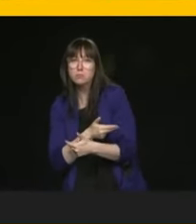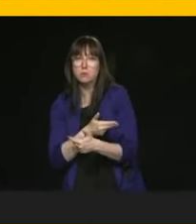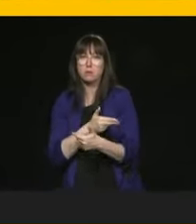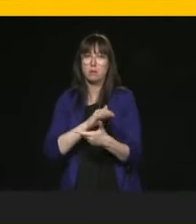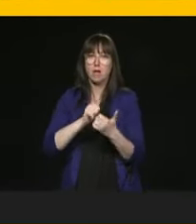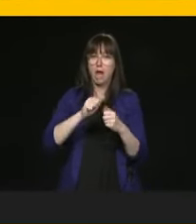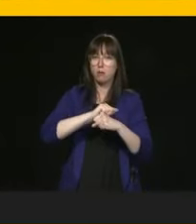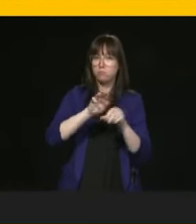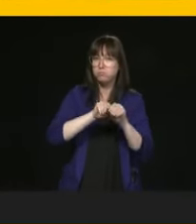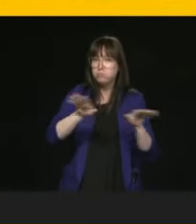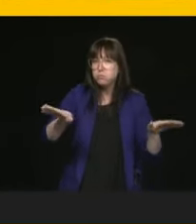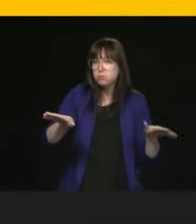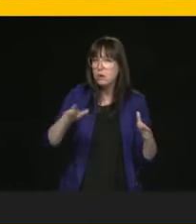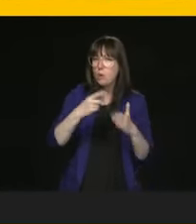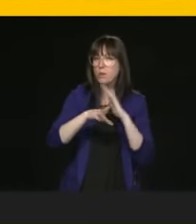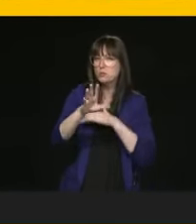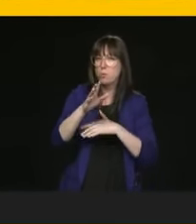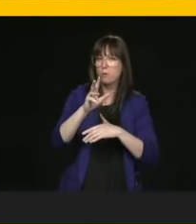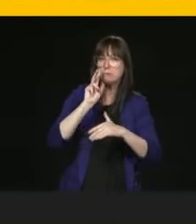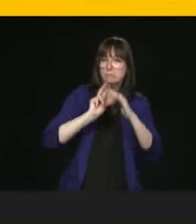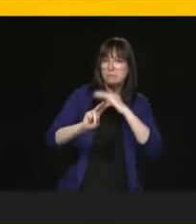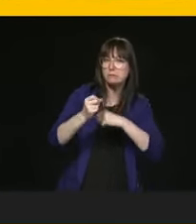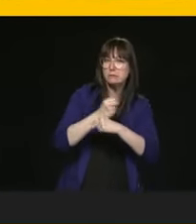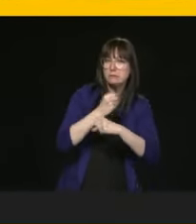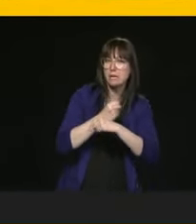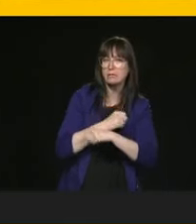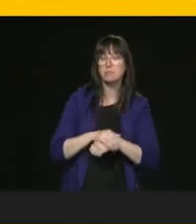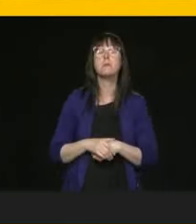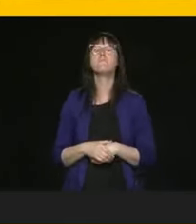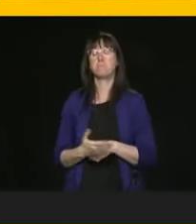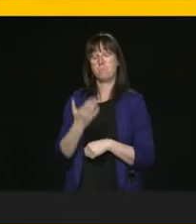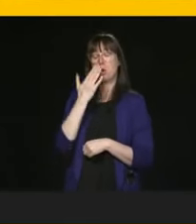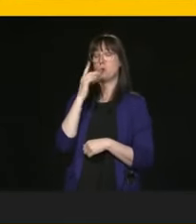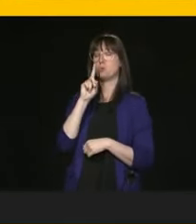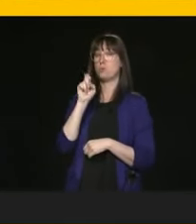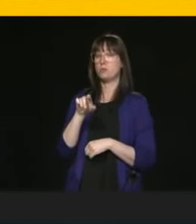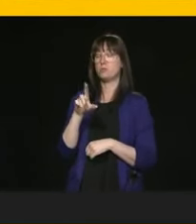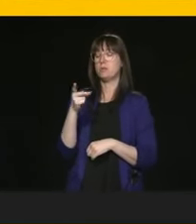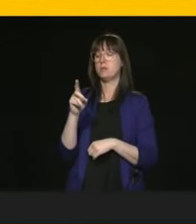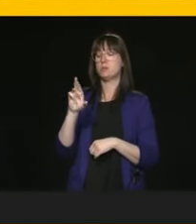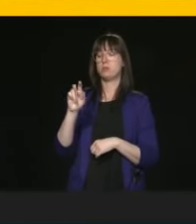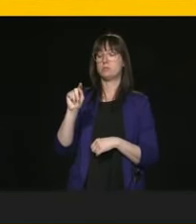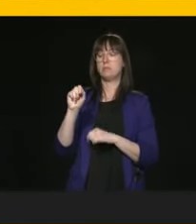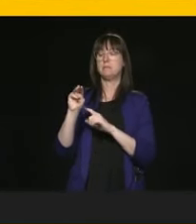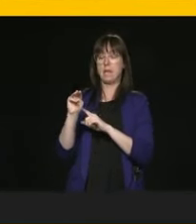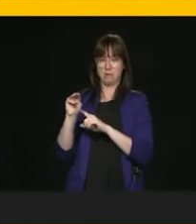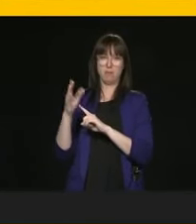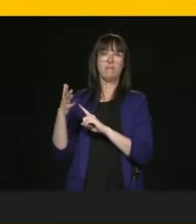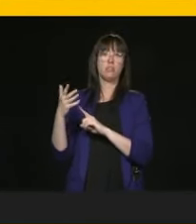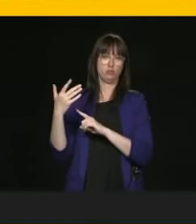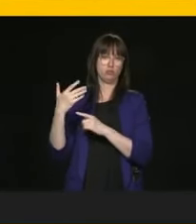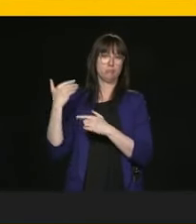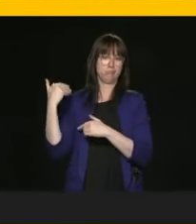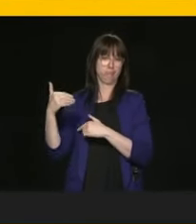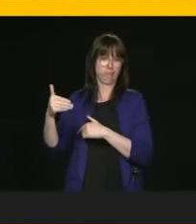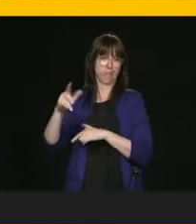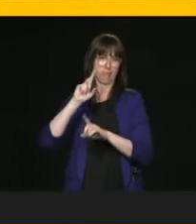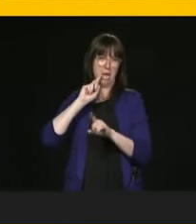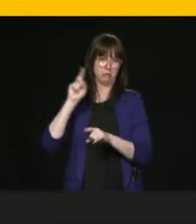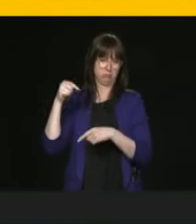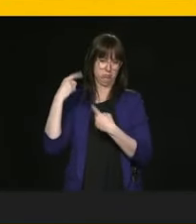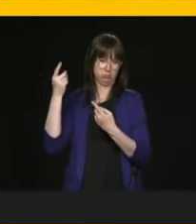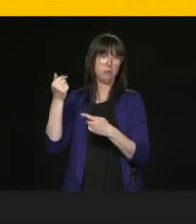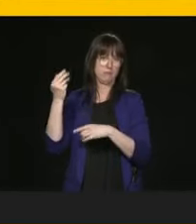and a very good question which Dr. Tam has answered regularly over the last few days. I don't have the